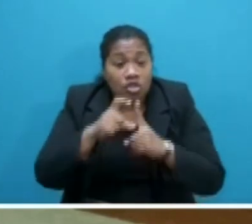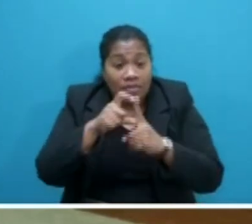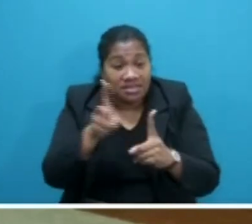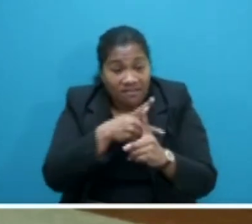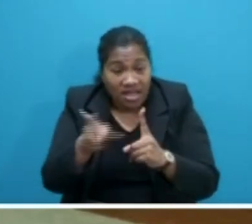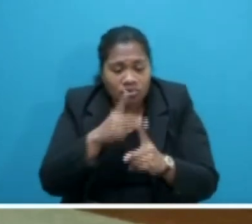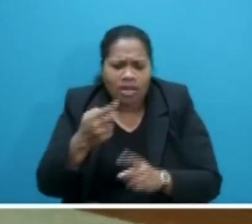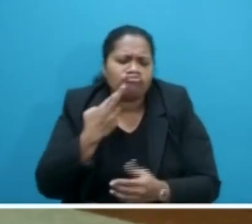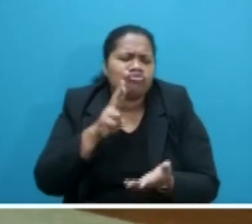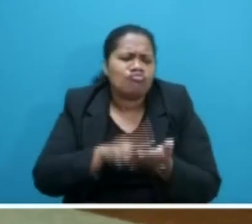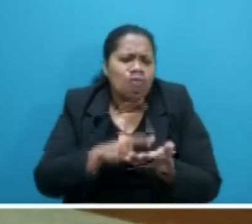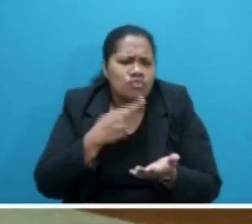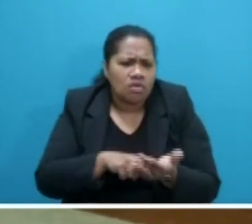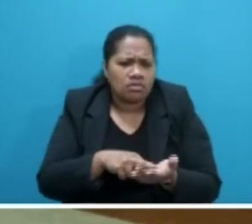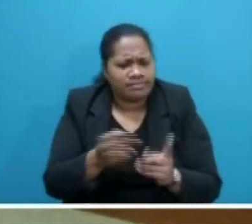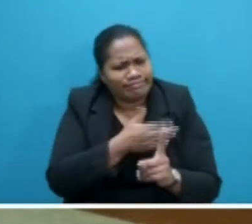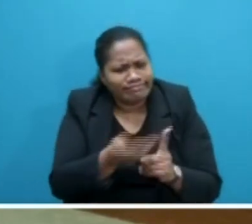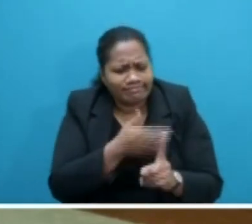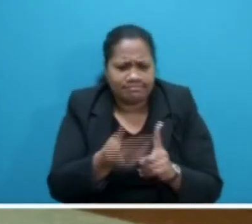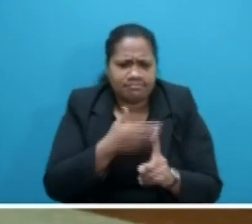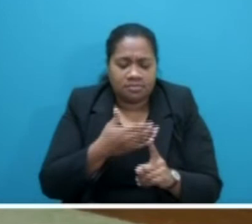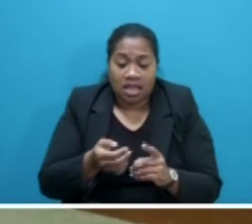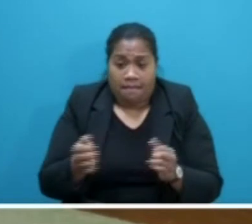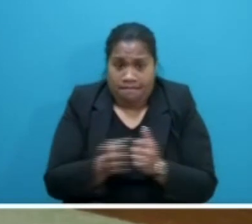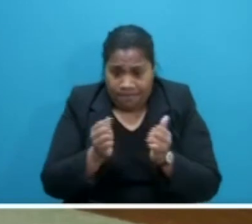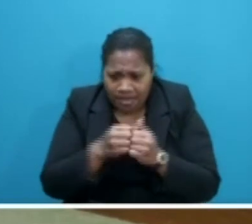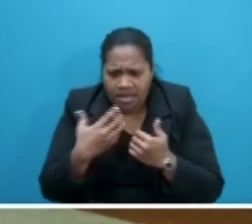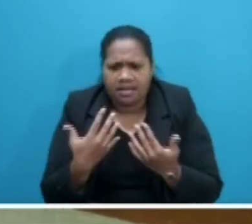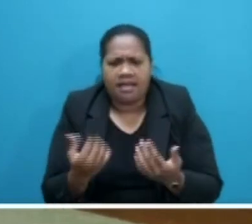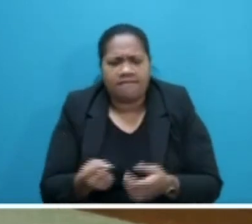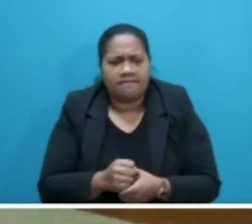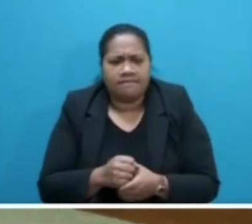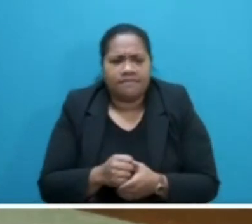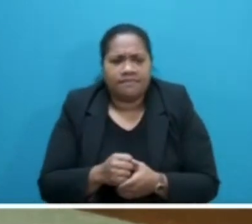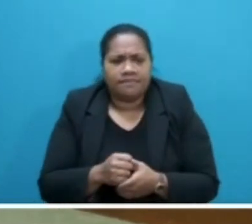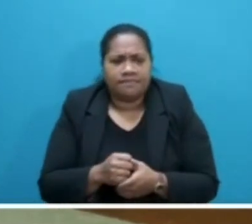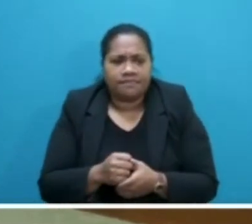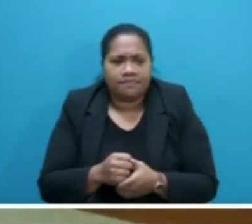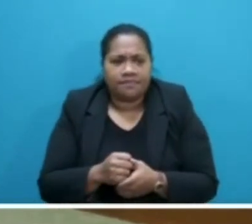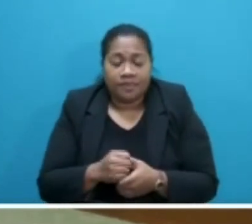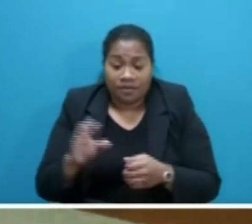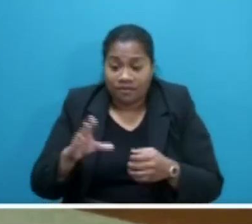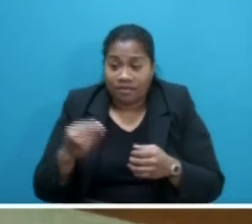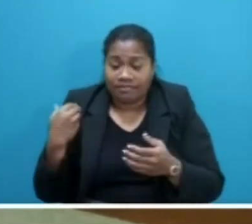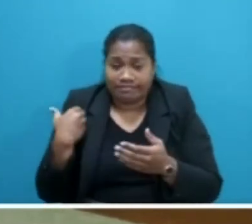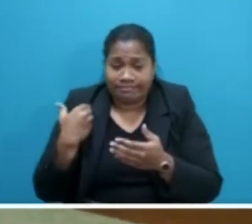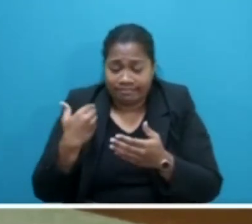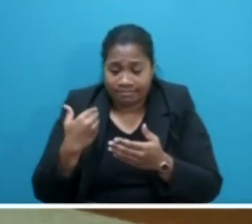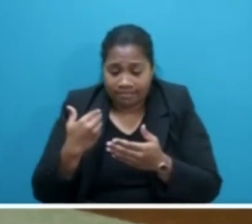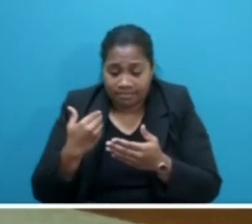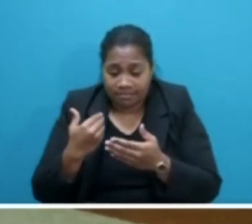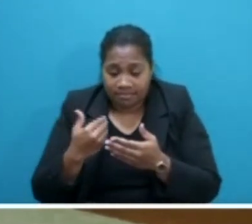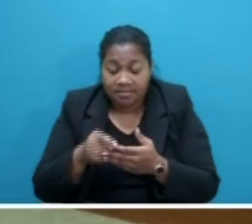abuses, many hundreds, through the 24-hour toll-free domestic violence helpline, which we established with government funding